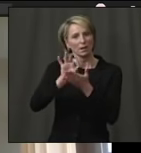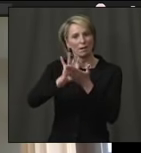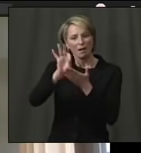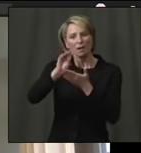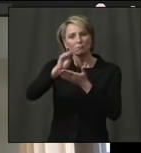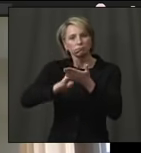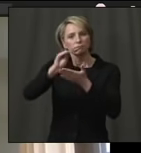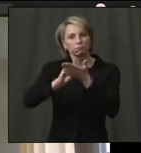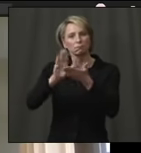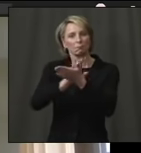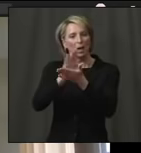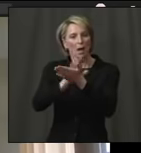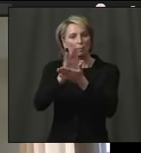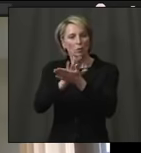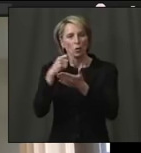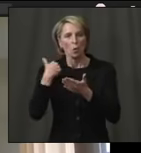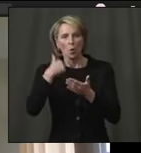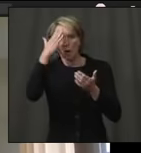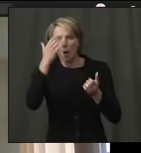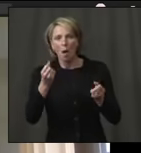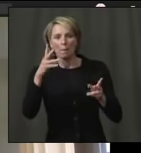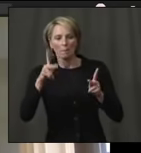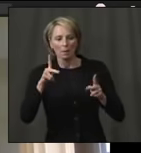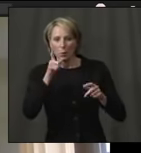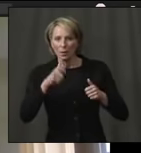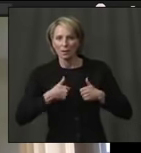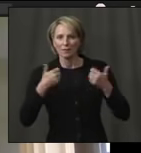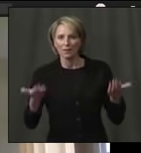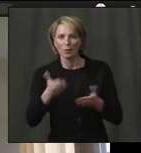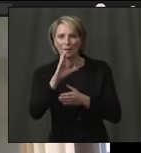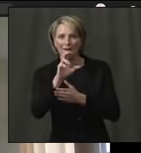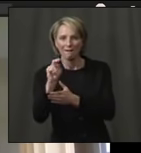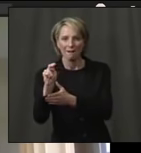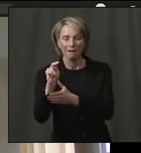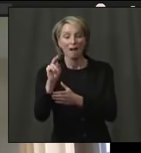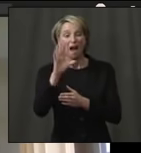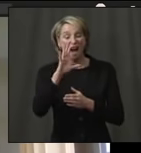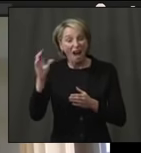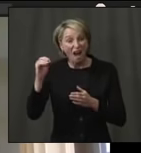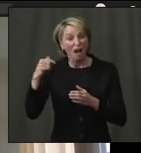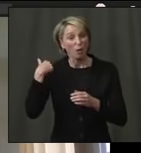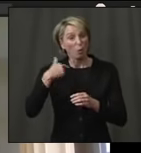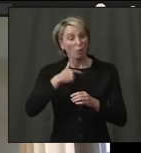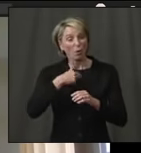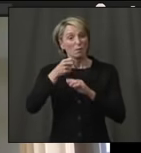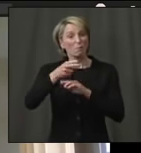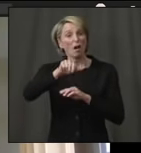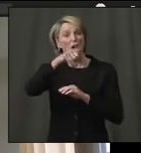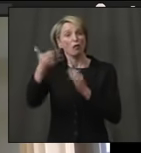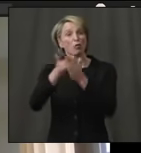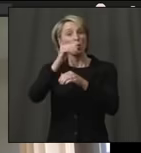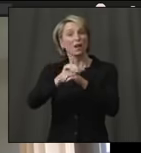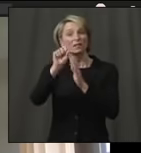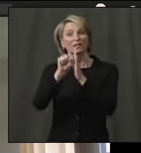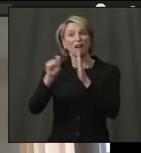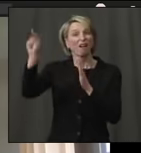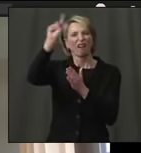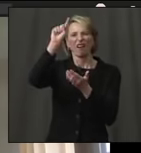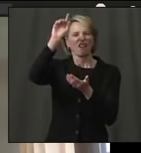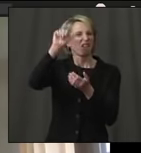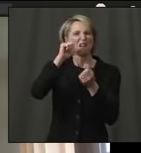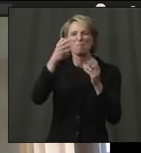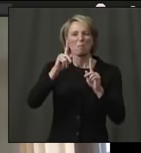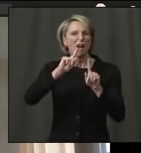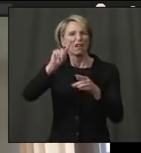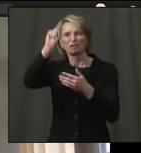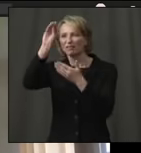been recognized for our efforts by the United States Census Bureau. And one of the reasons